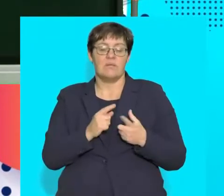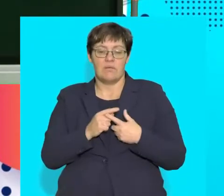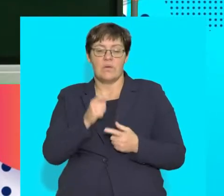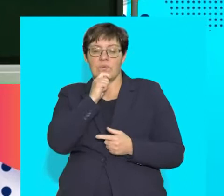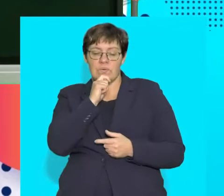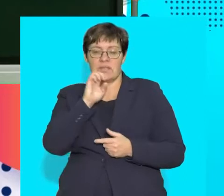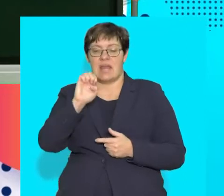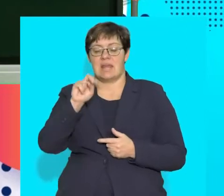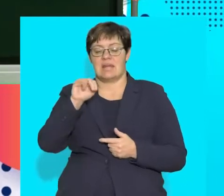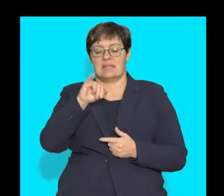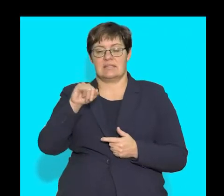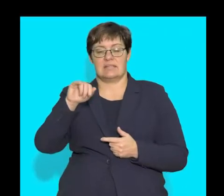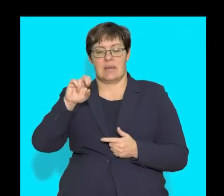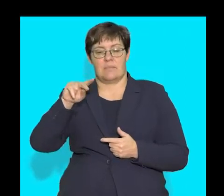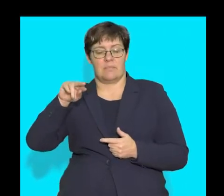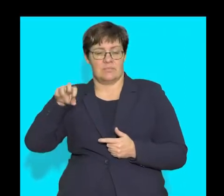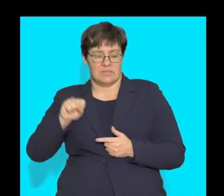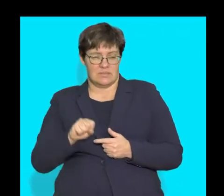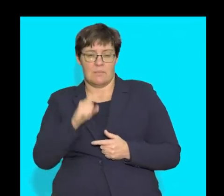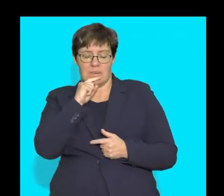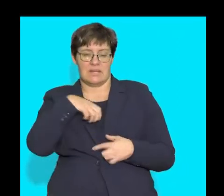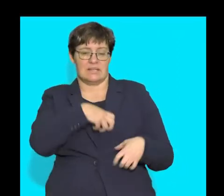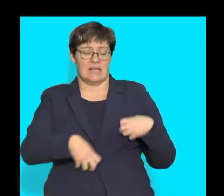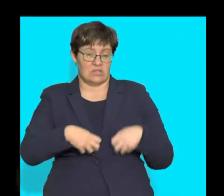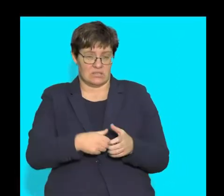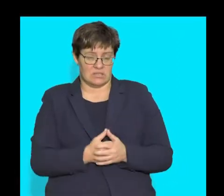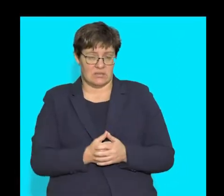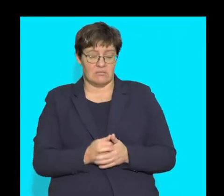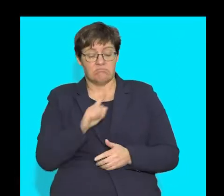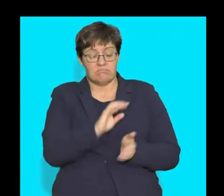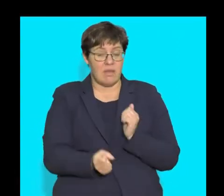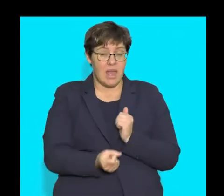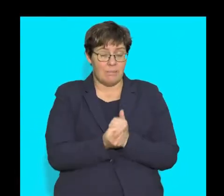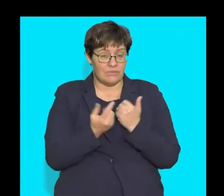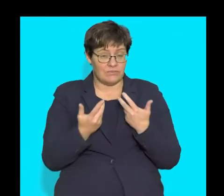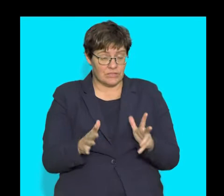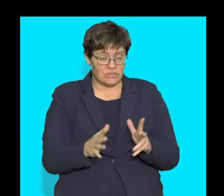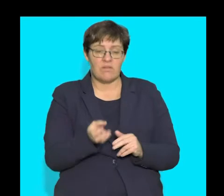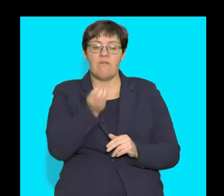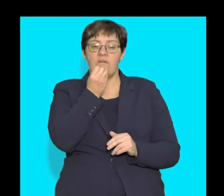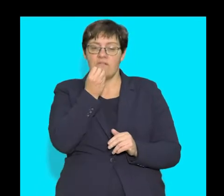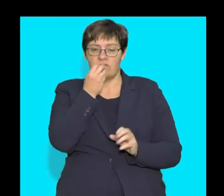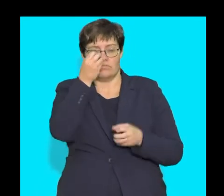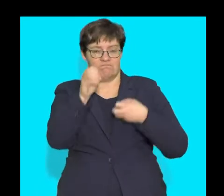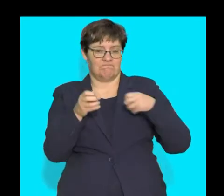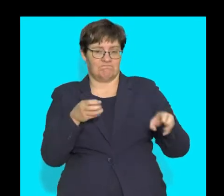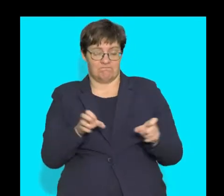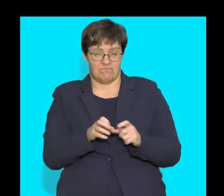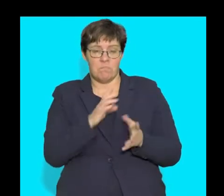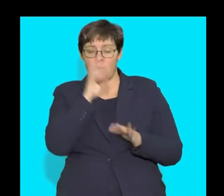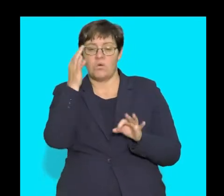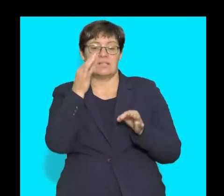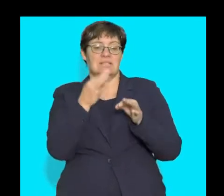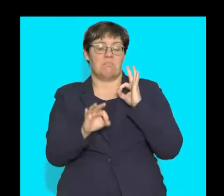happens using enzymes. And that refers to digestion. And once digestion occurs, we know that the food has been broken up into